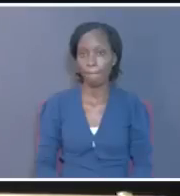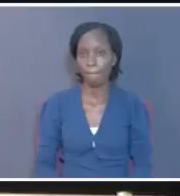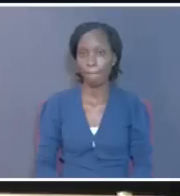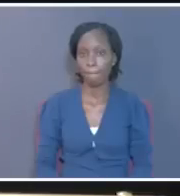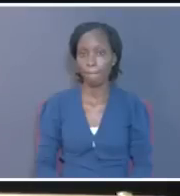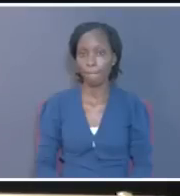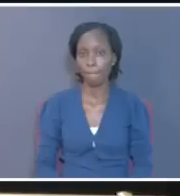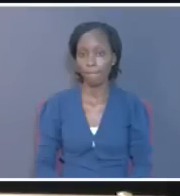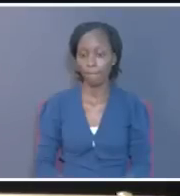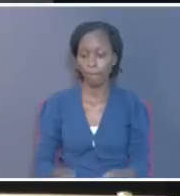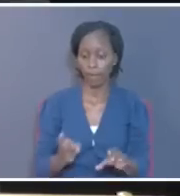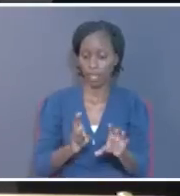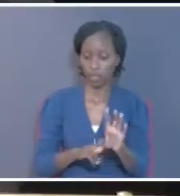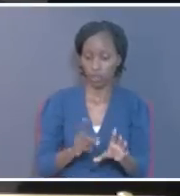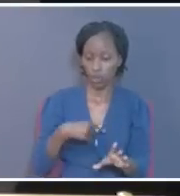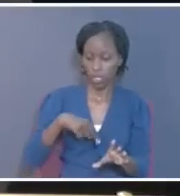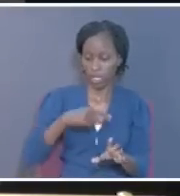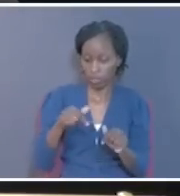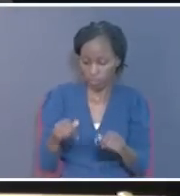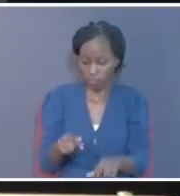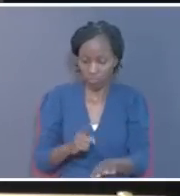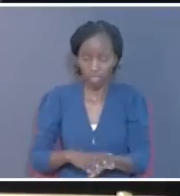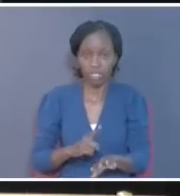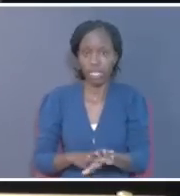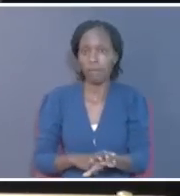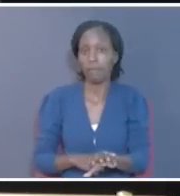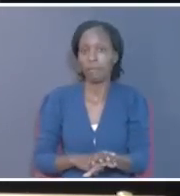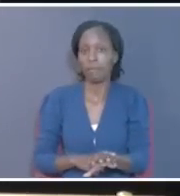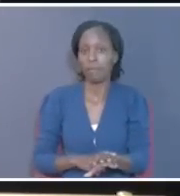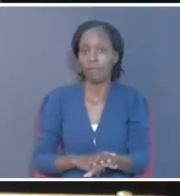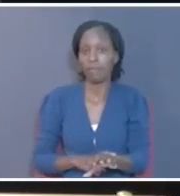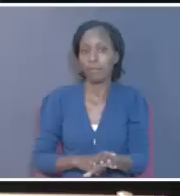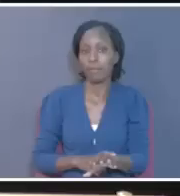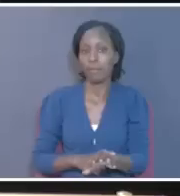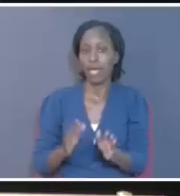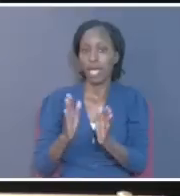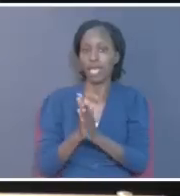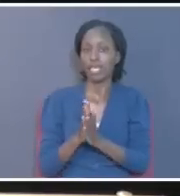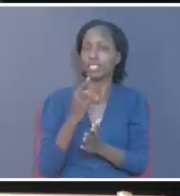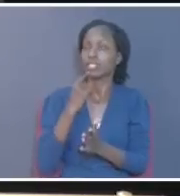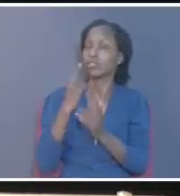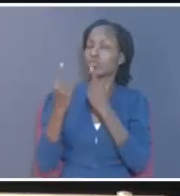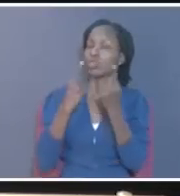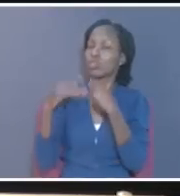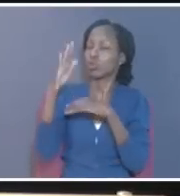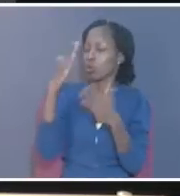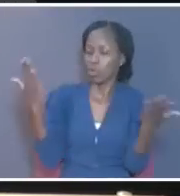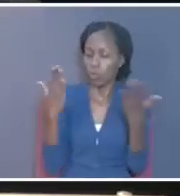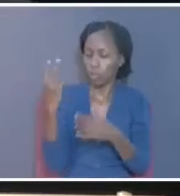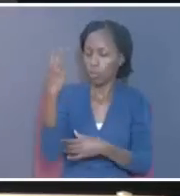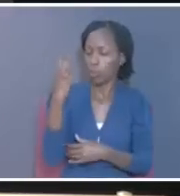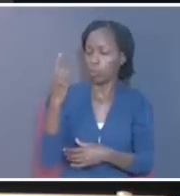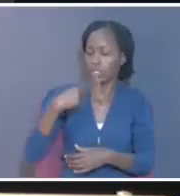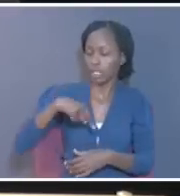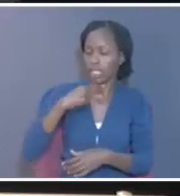Amen. Why don't you just join us at this very hour and this very moment and just tell him, wherever you're watching us from, just